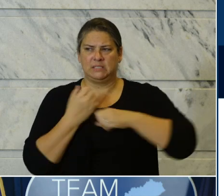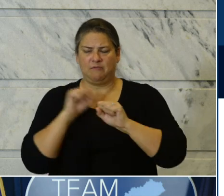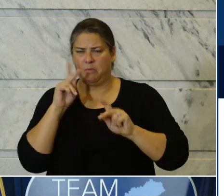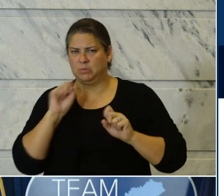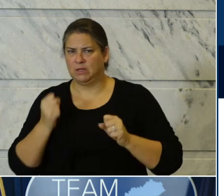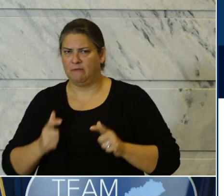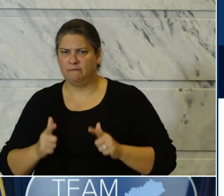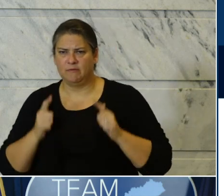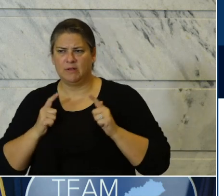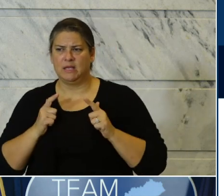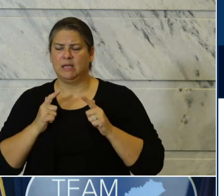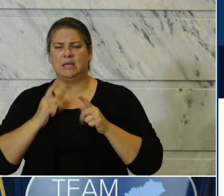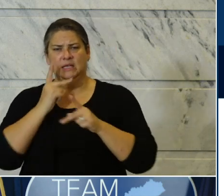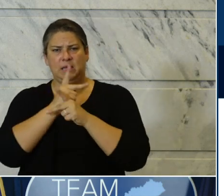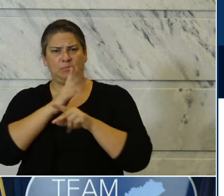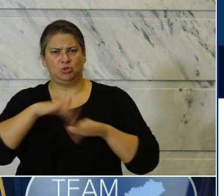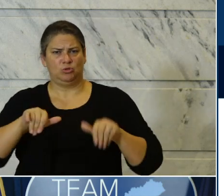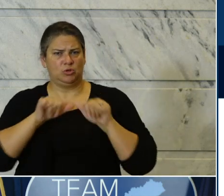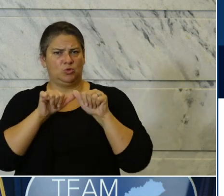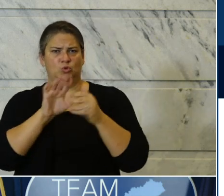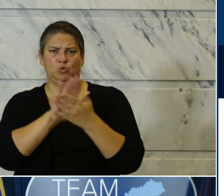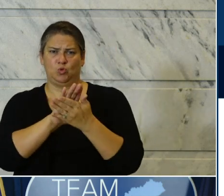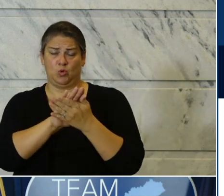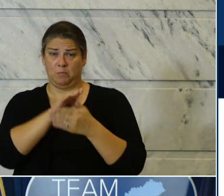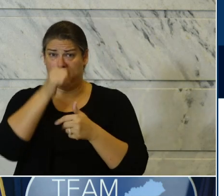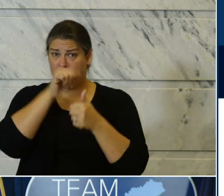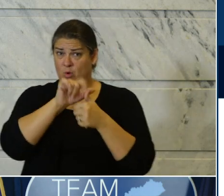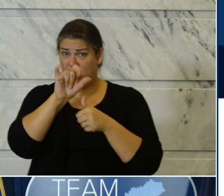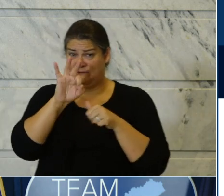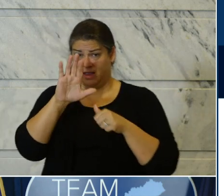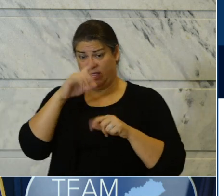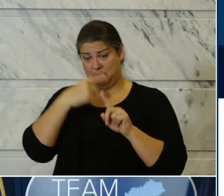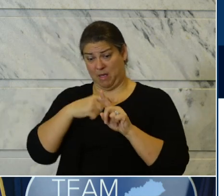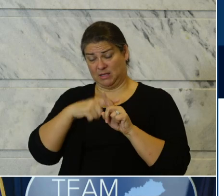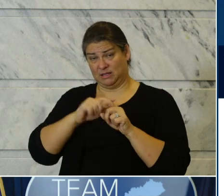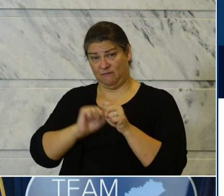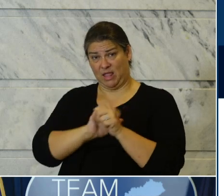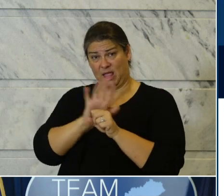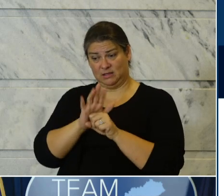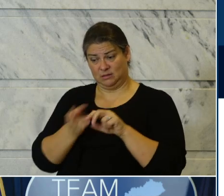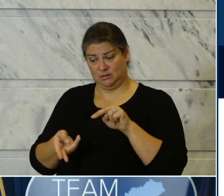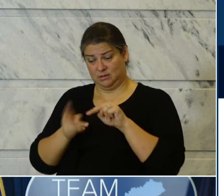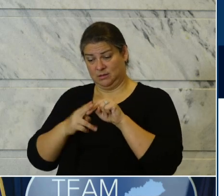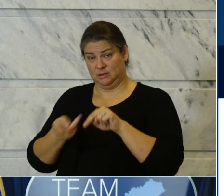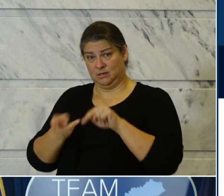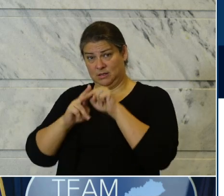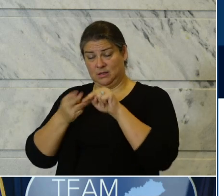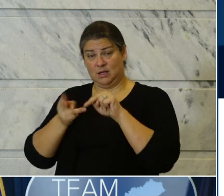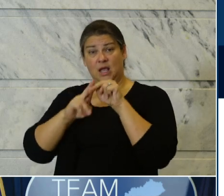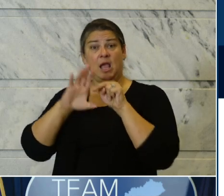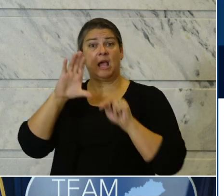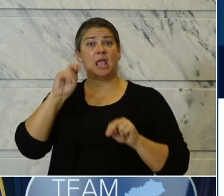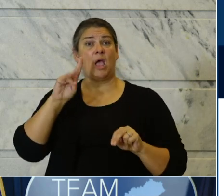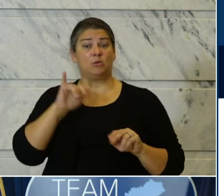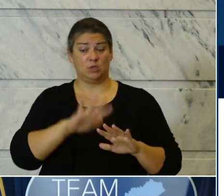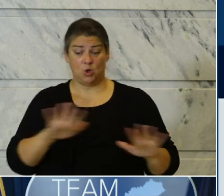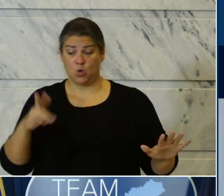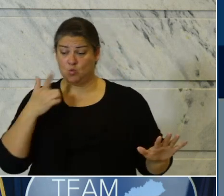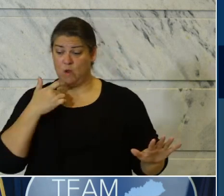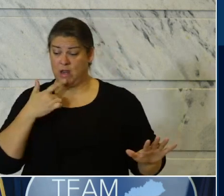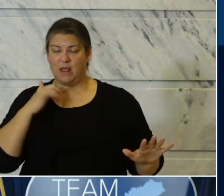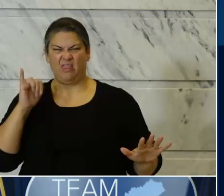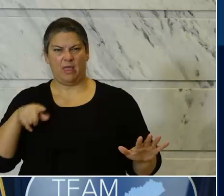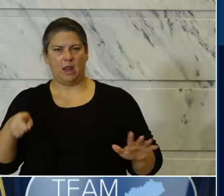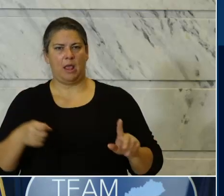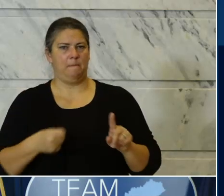our kids in school. Remember, more cases mean more red counties in the incident map, which impacts both